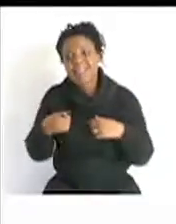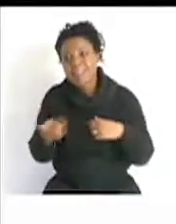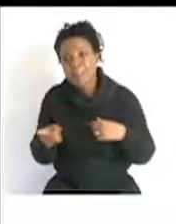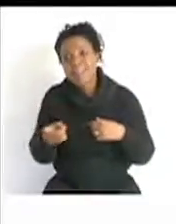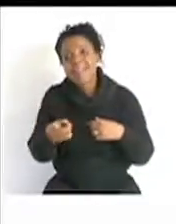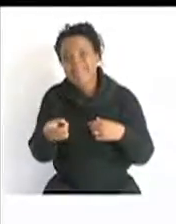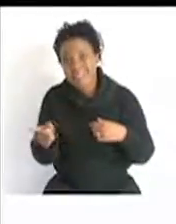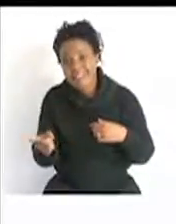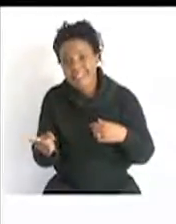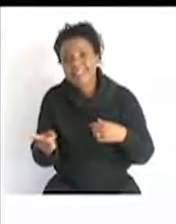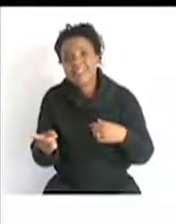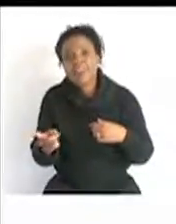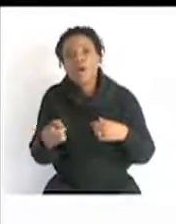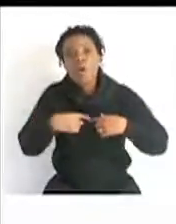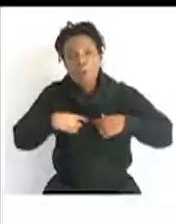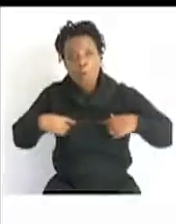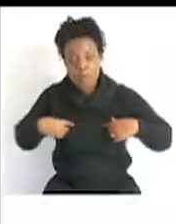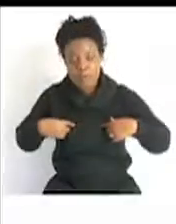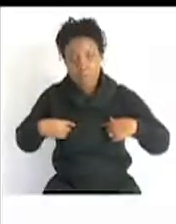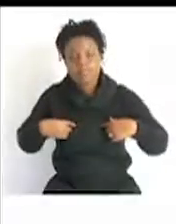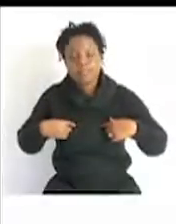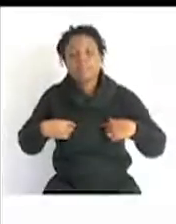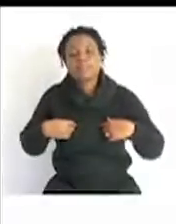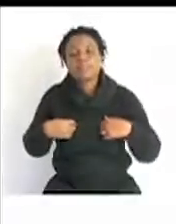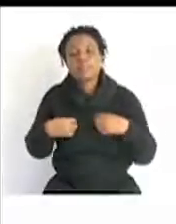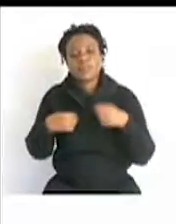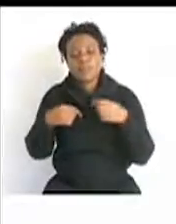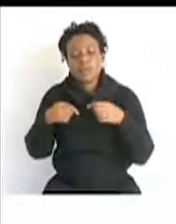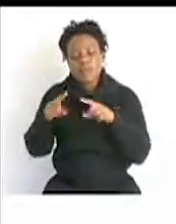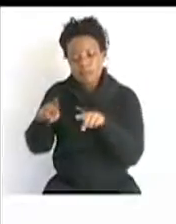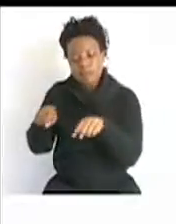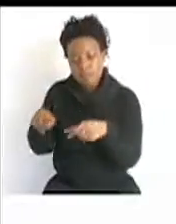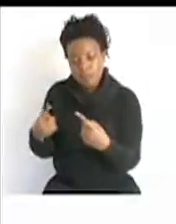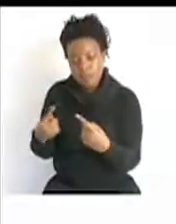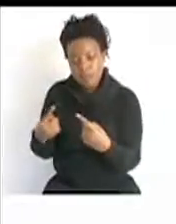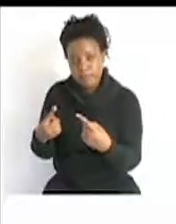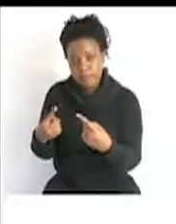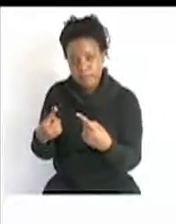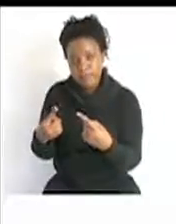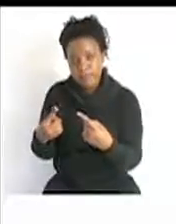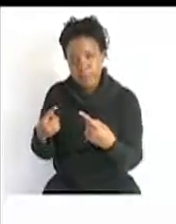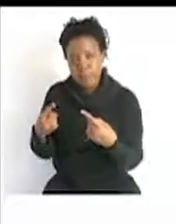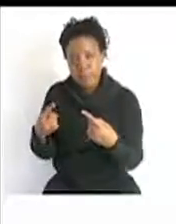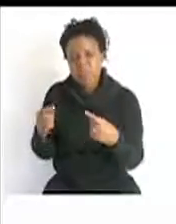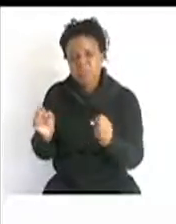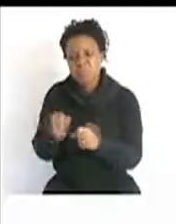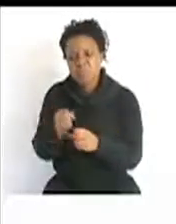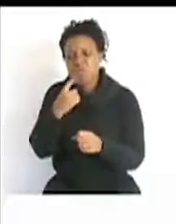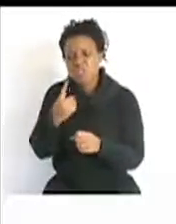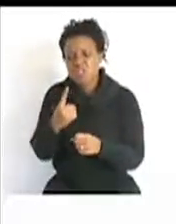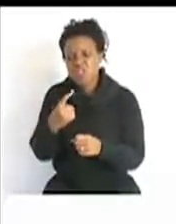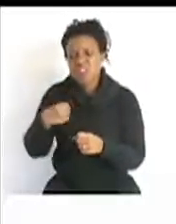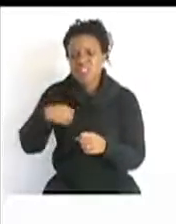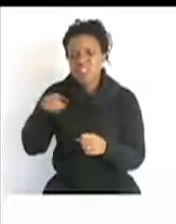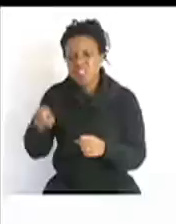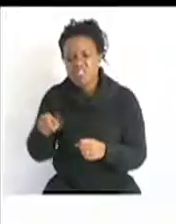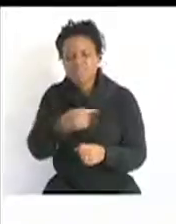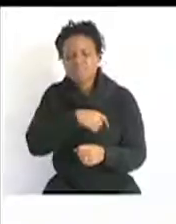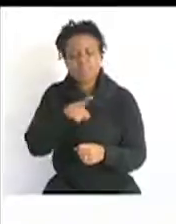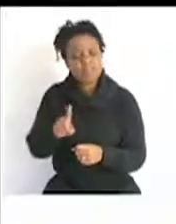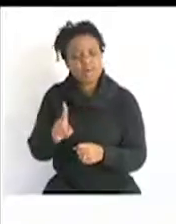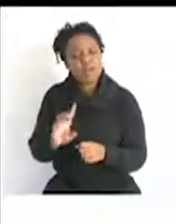they, we. And when we are referring to things, because we cannot say he, she, we use